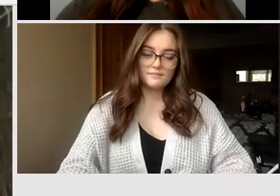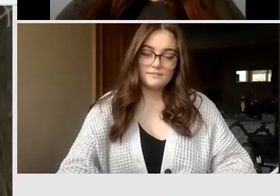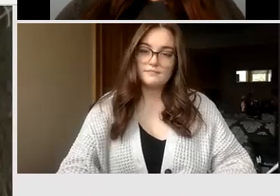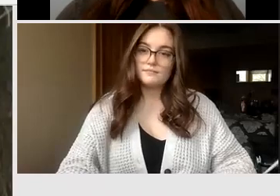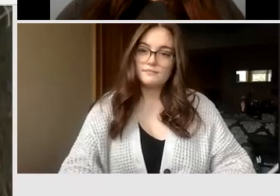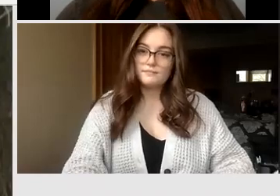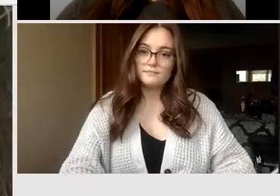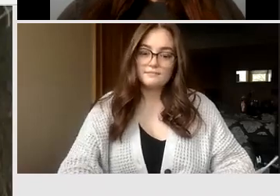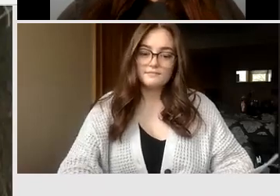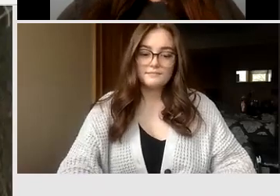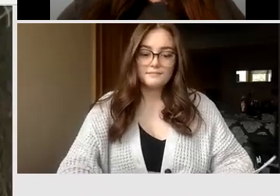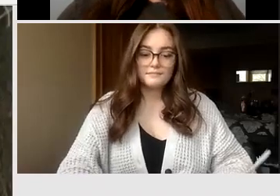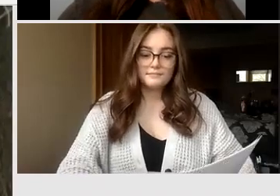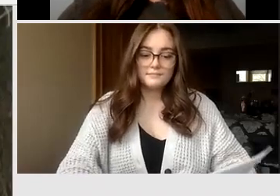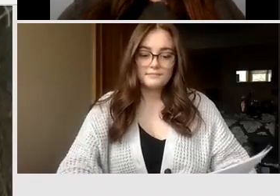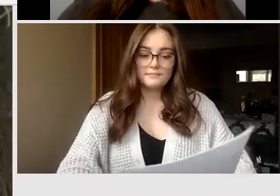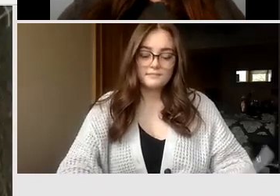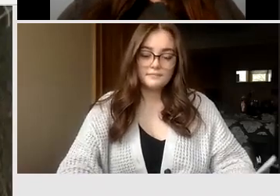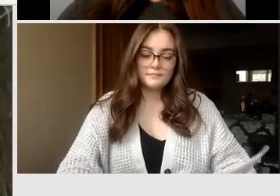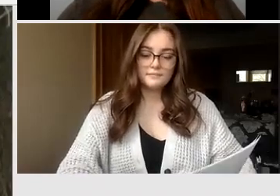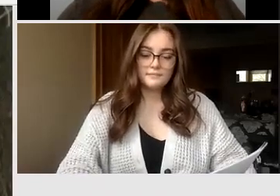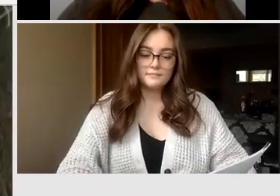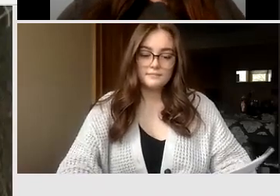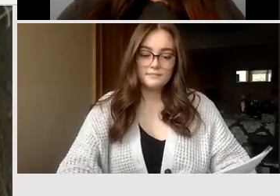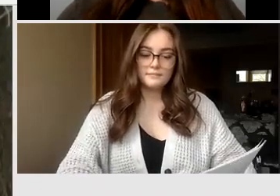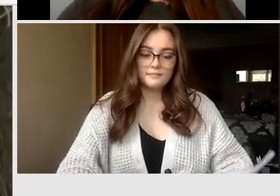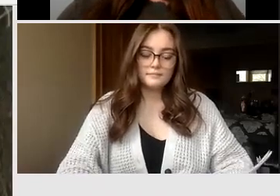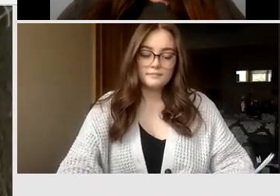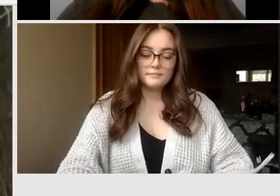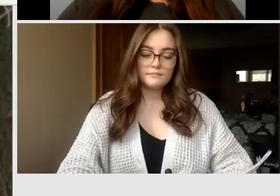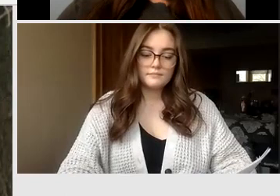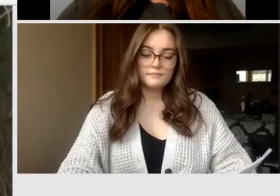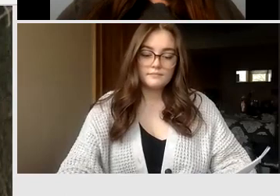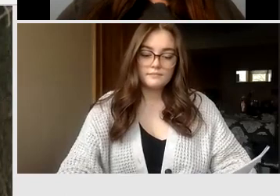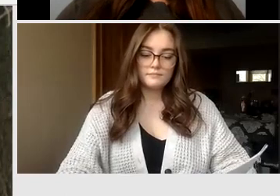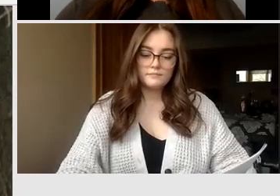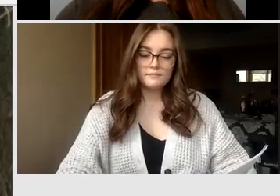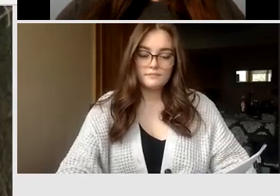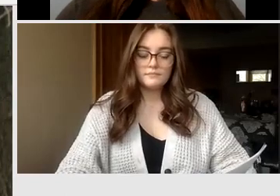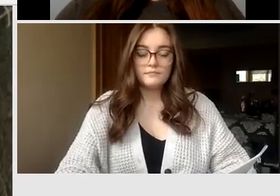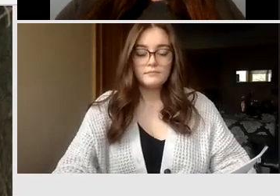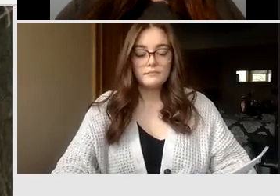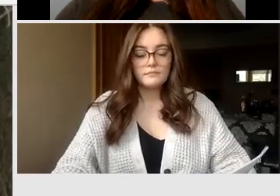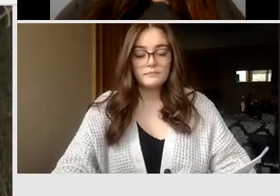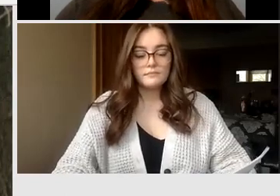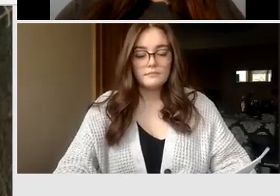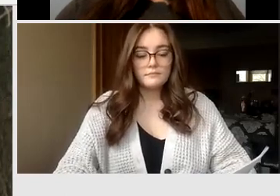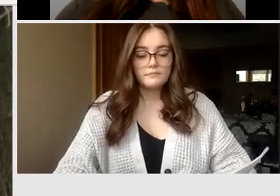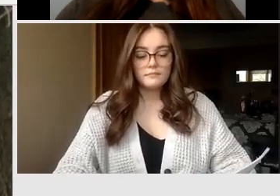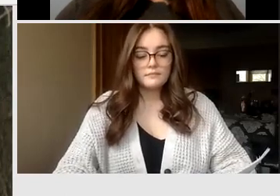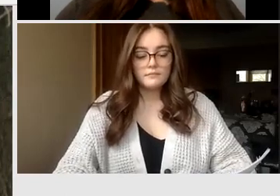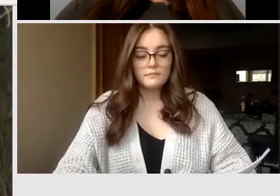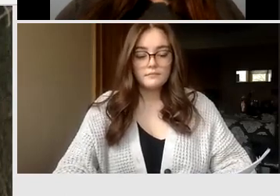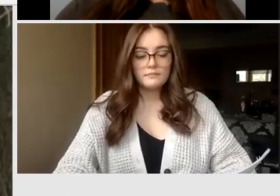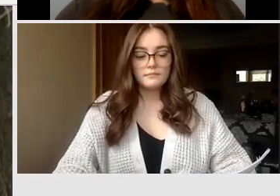600,000. In addition to those killed, well over a million men were wounded in the Civil War. More soldiers were killed and wounded